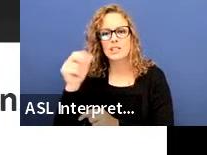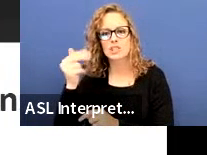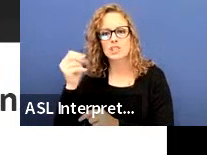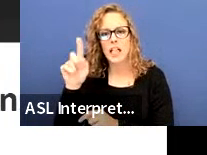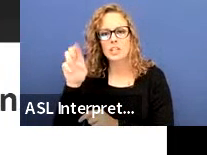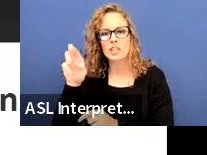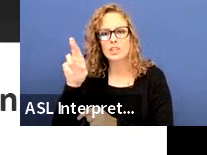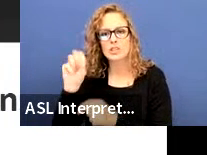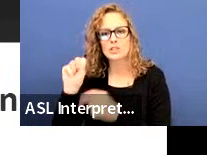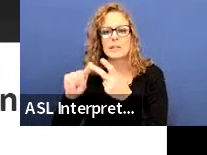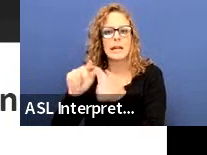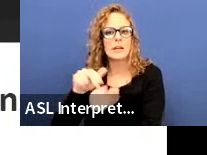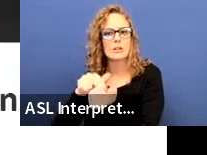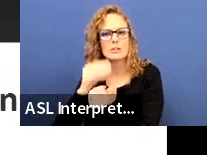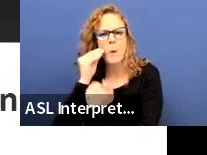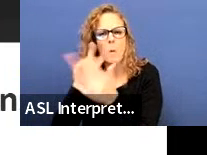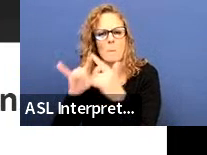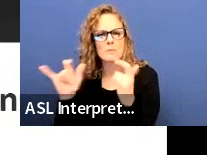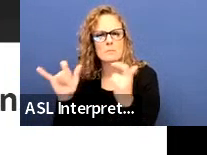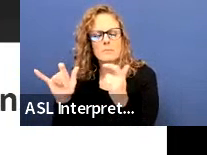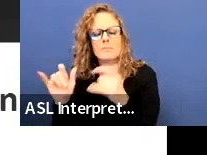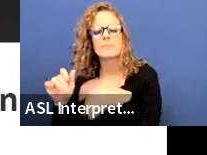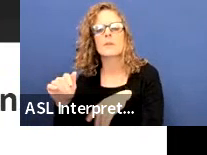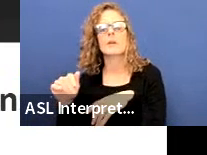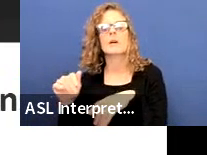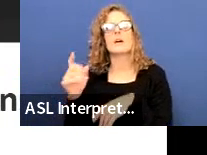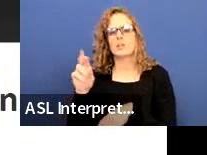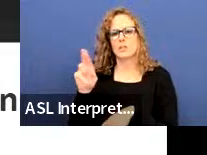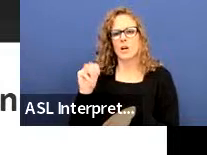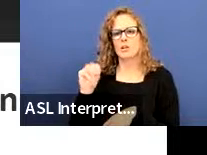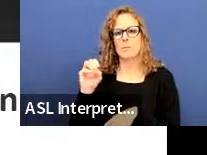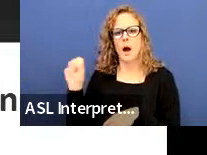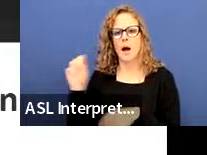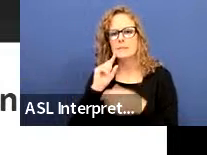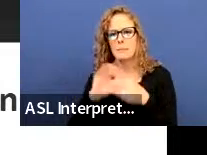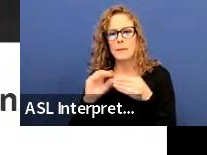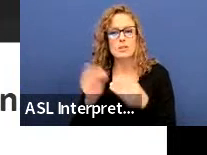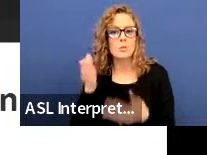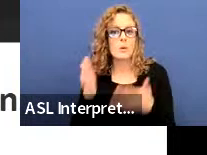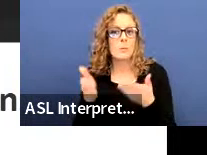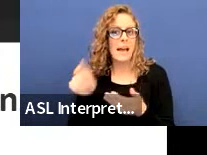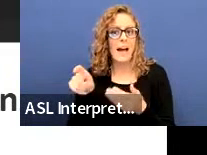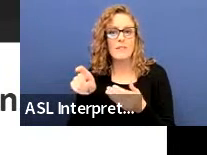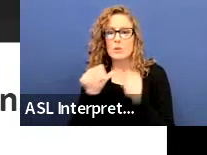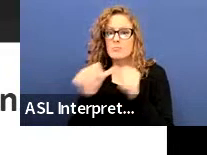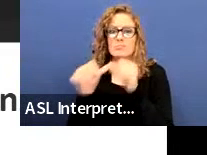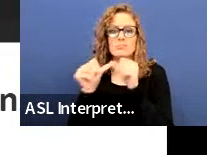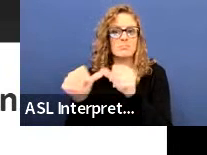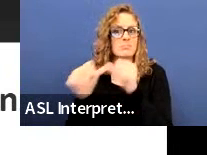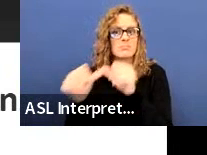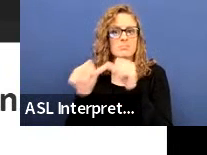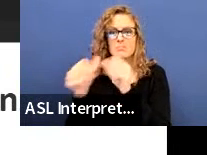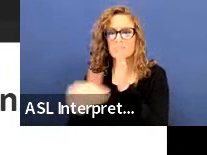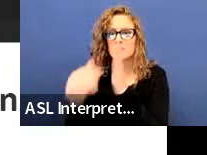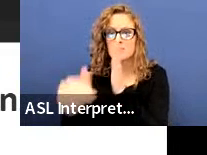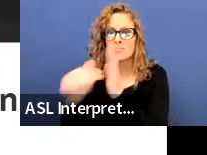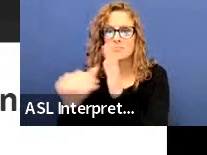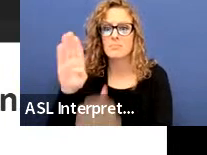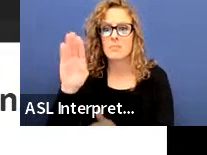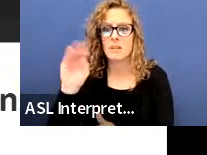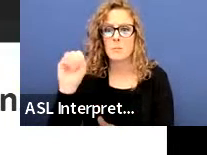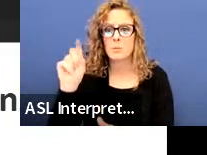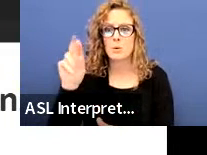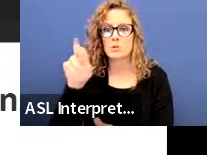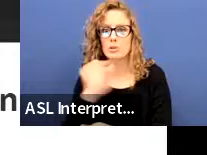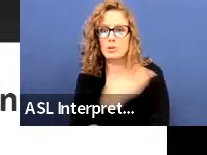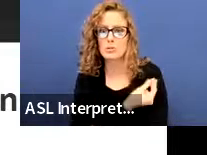said, and Dr. Moss has mentioned, we may need to continue getting boosters, but more to come really on that. And